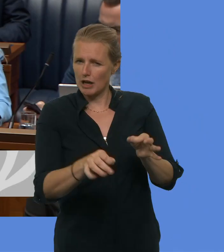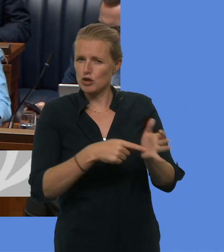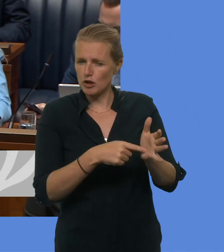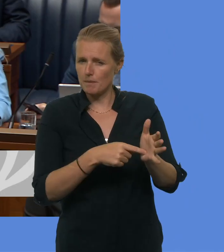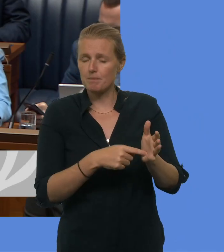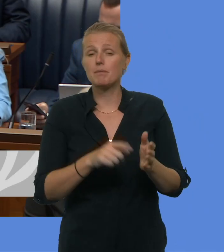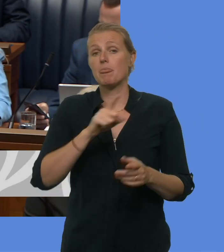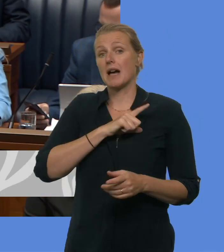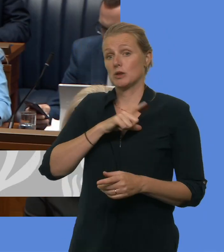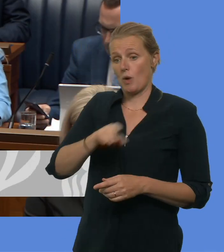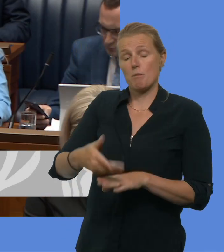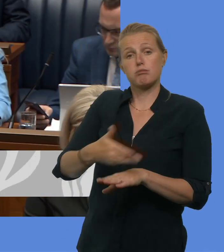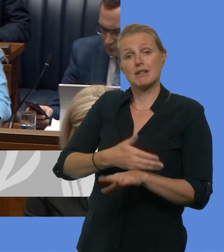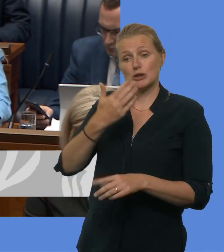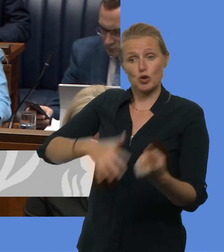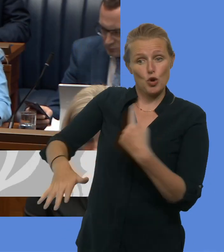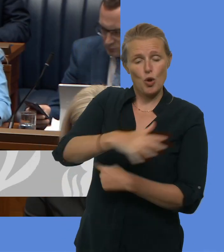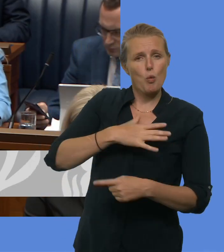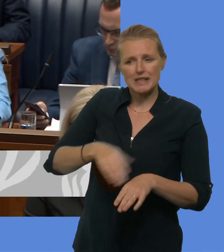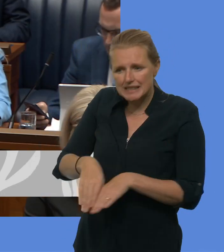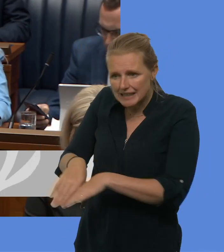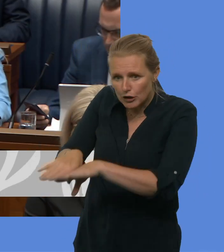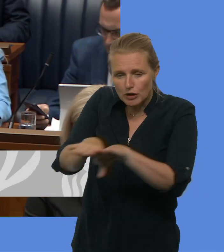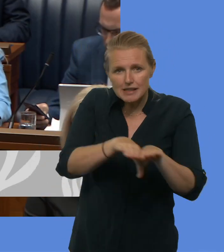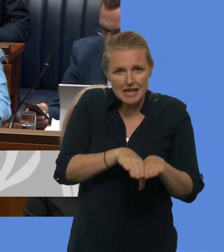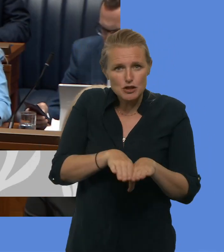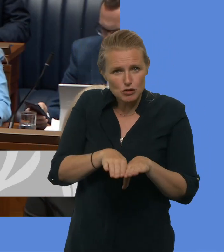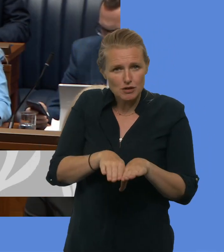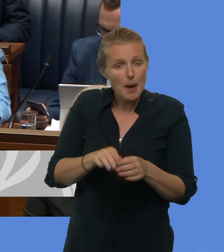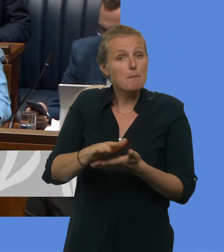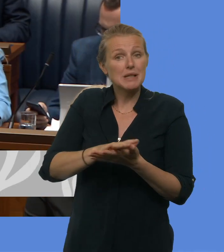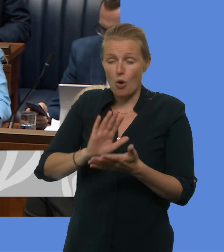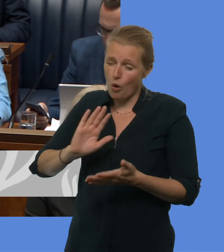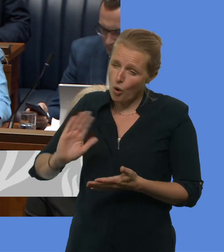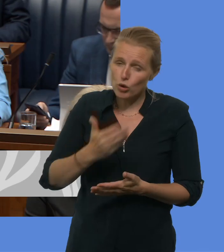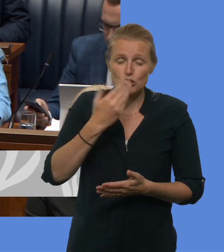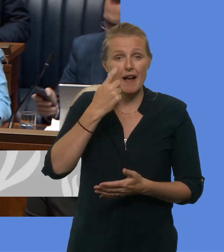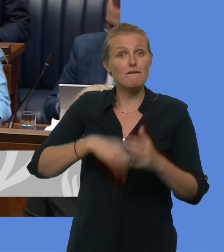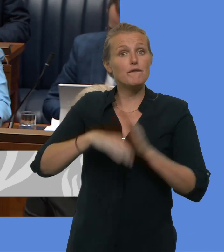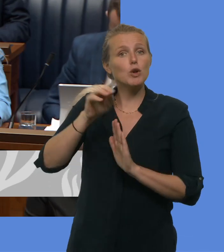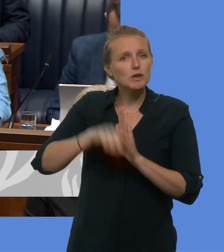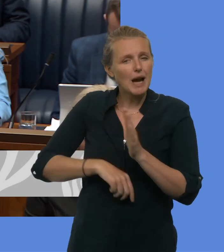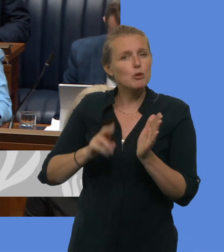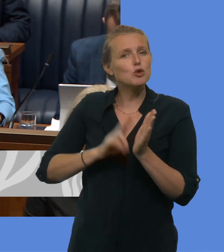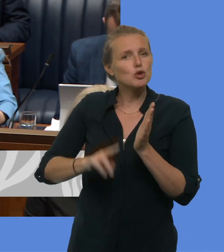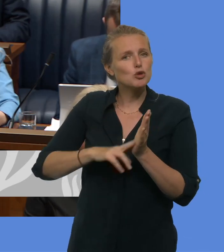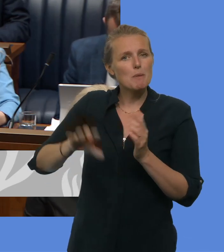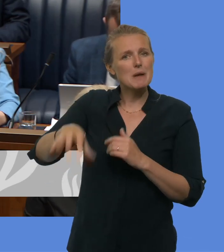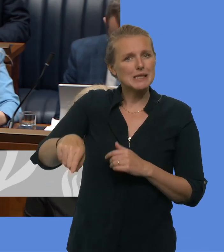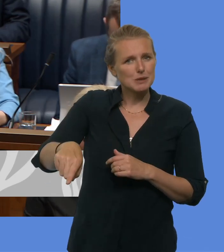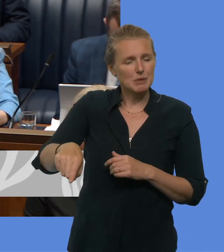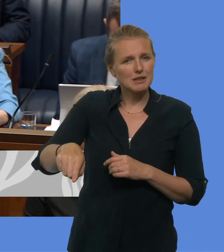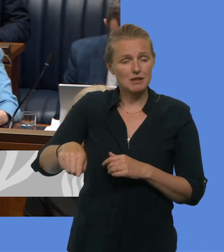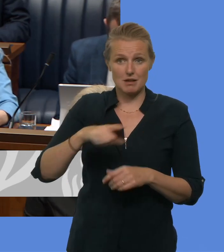approach within the preschool setting so that all children will get a full-time nursery place. Currently, the majority